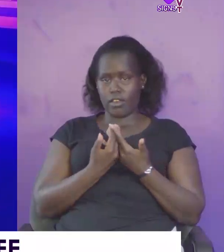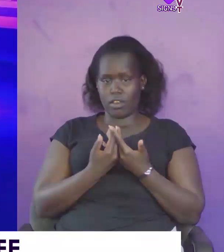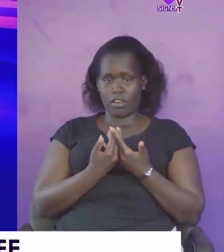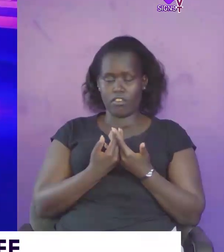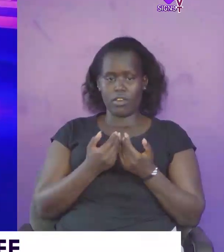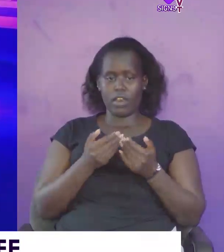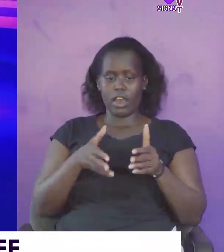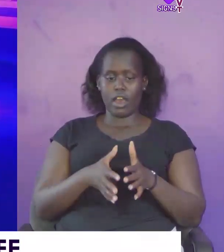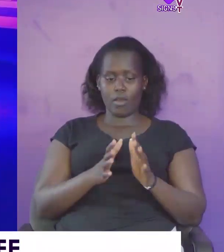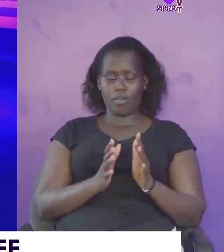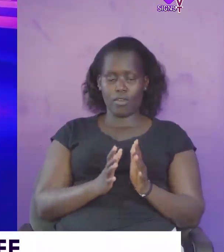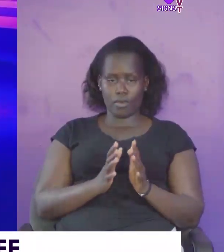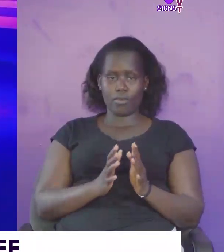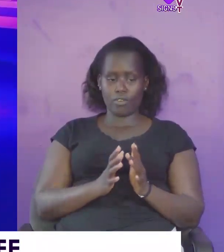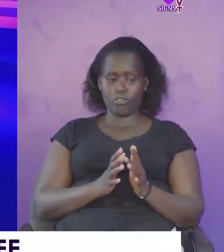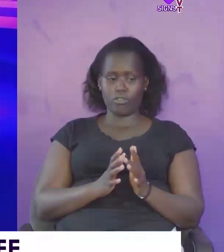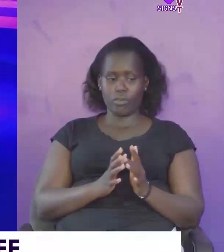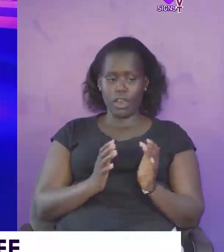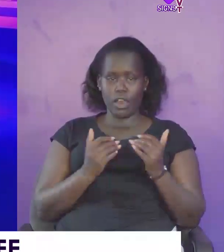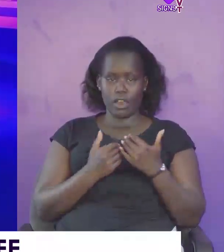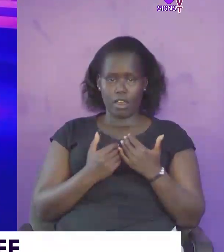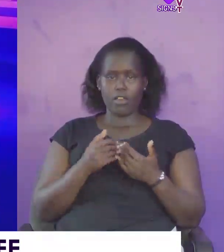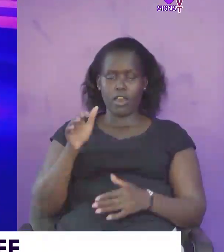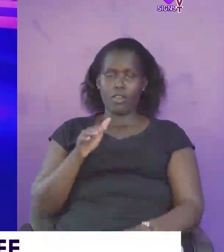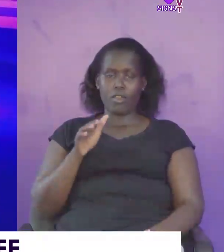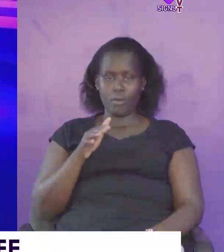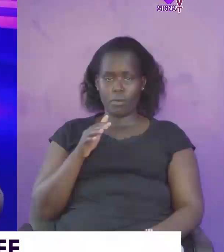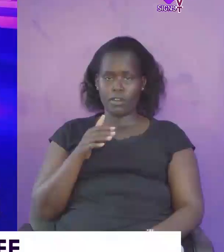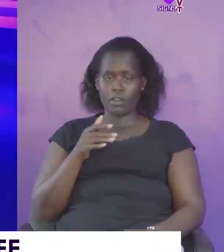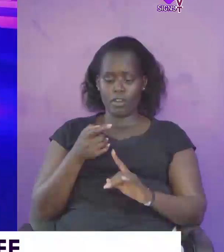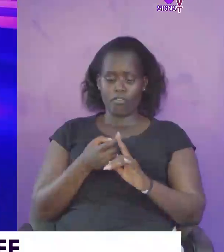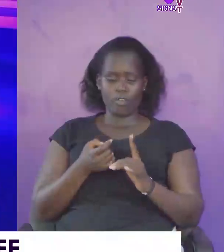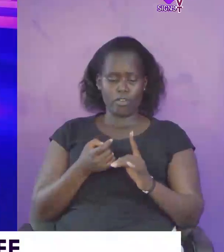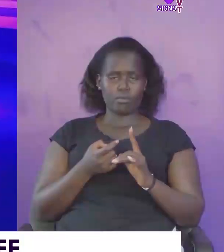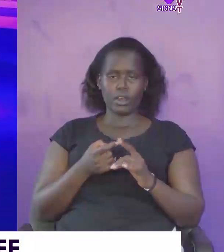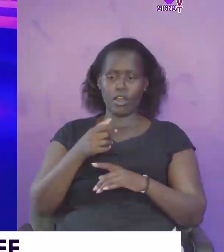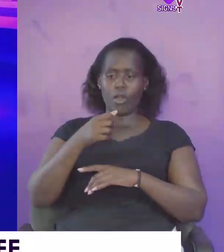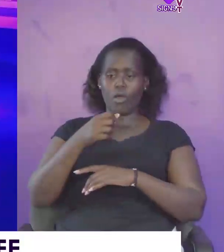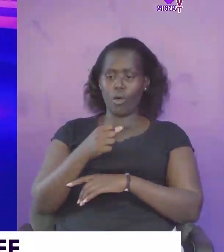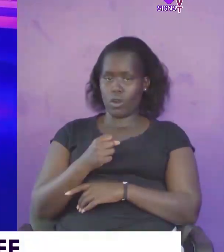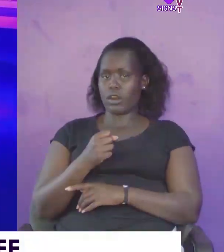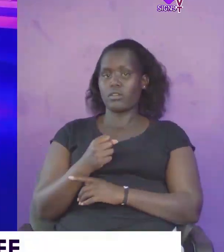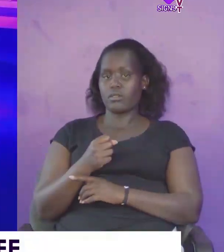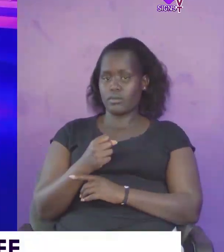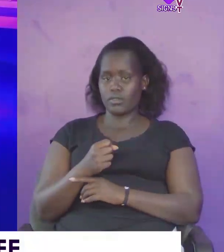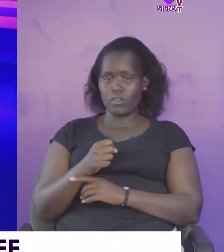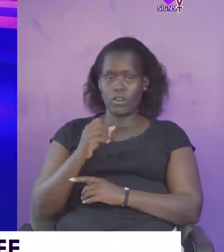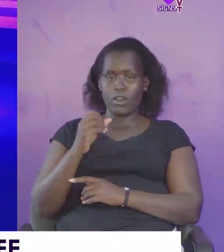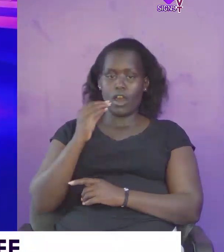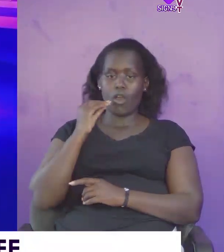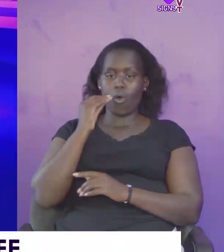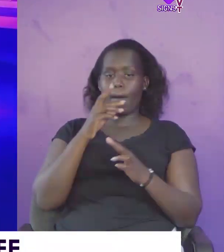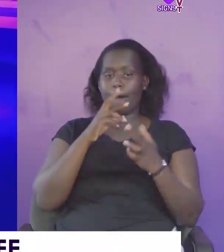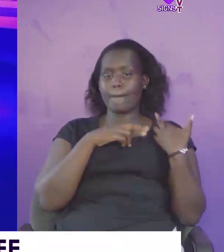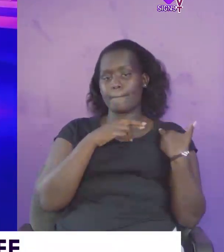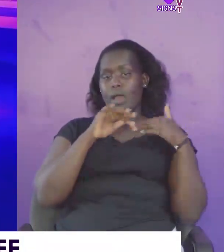of liberating the woman from being held by domestic responsibilities